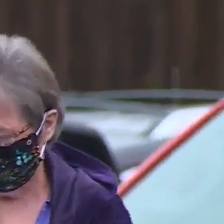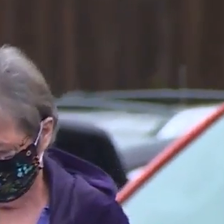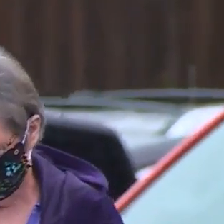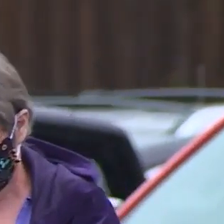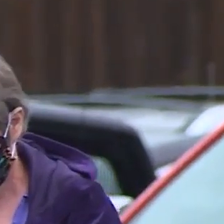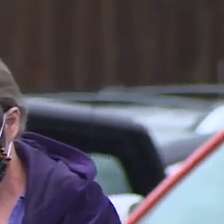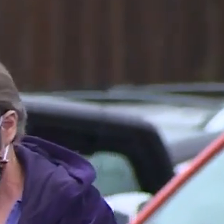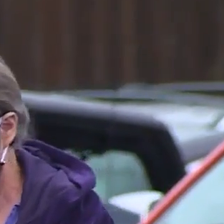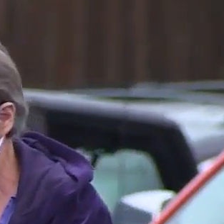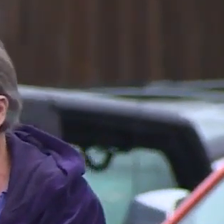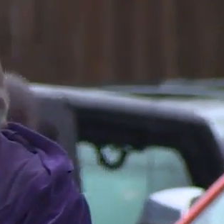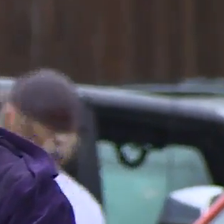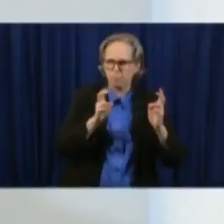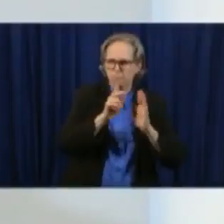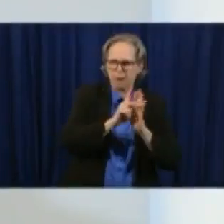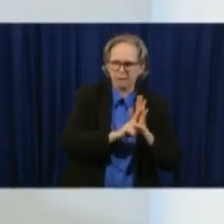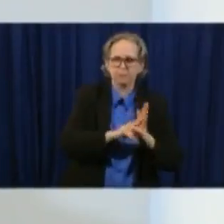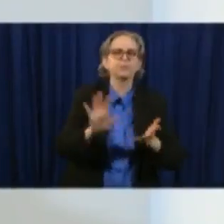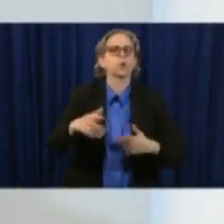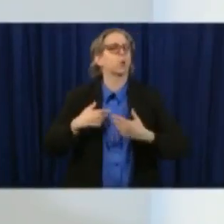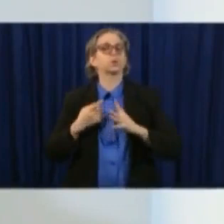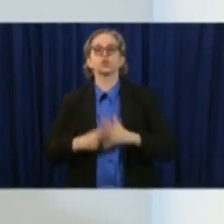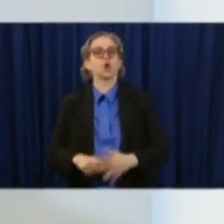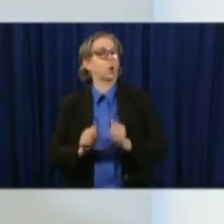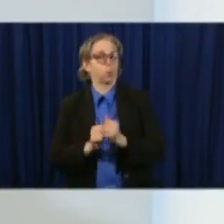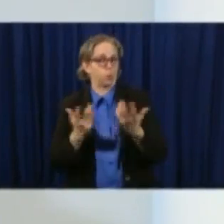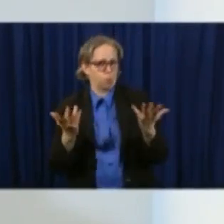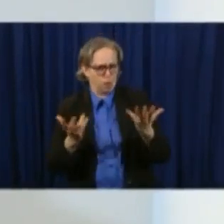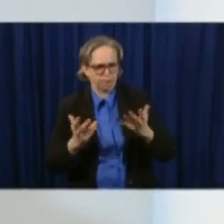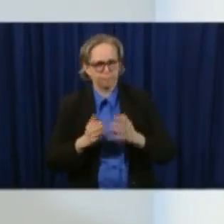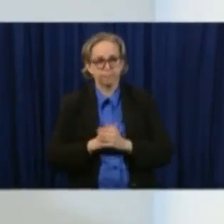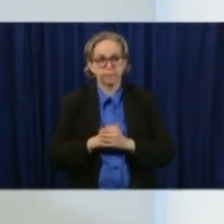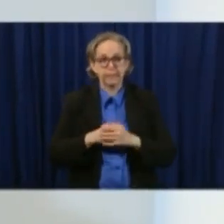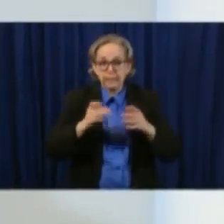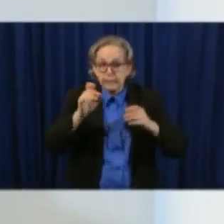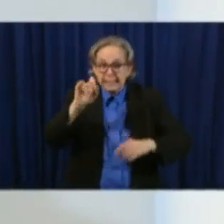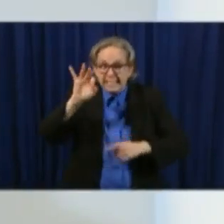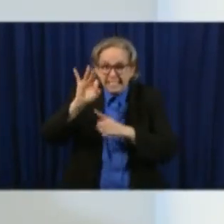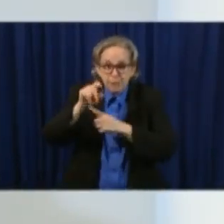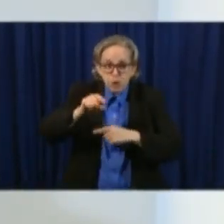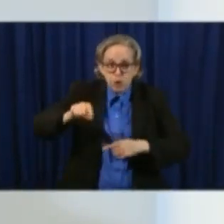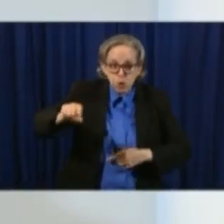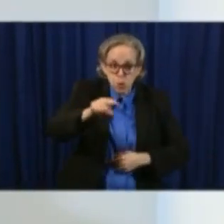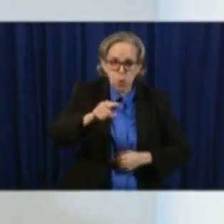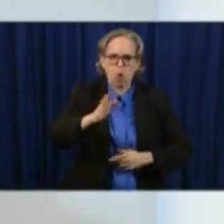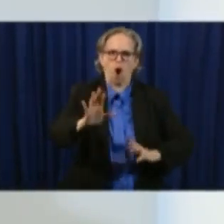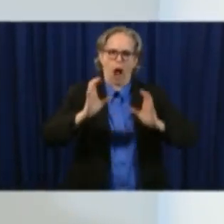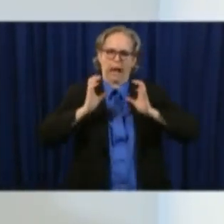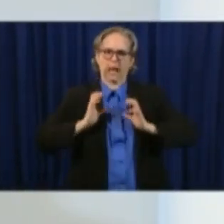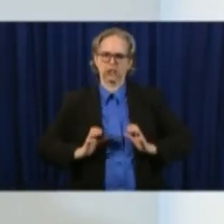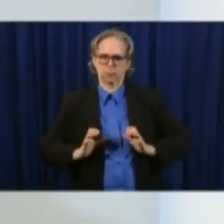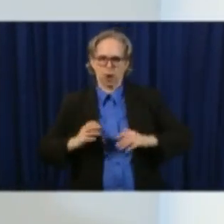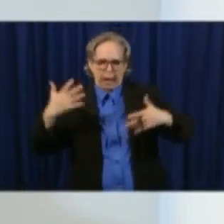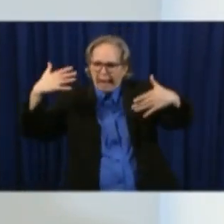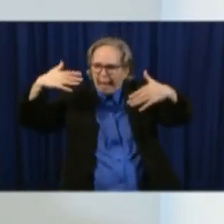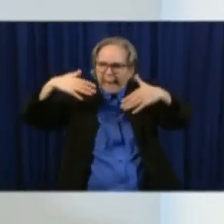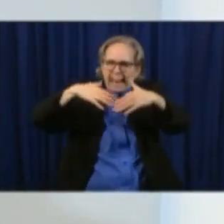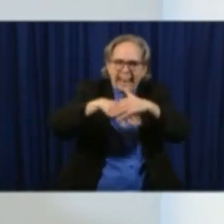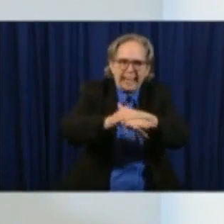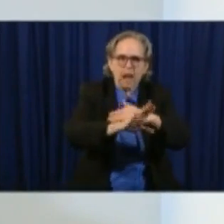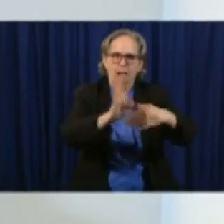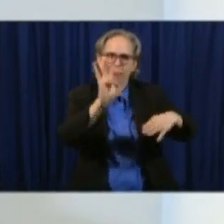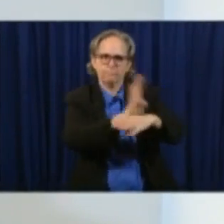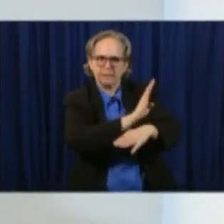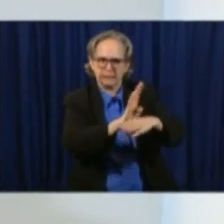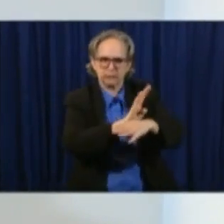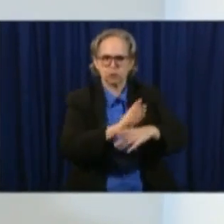governor clarifying their stance. When you are a customer in an Ohio business, you should wear